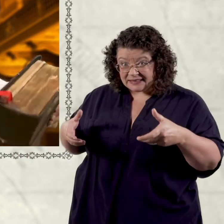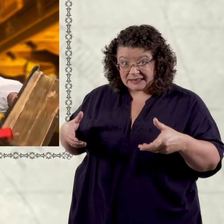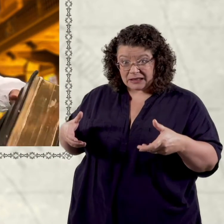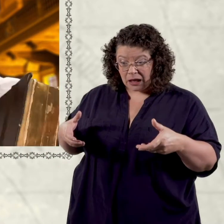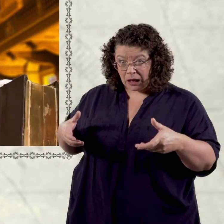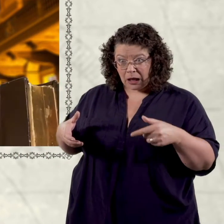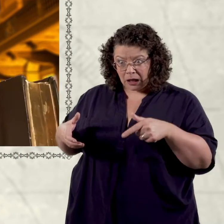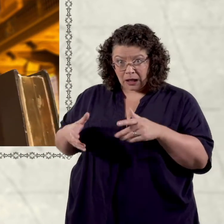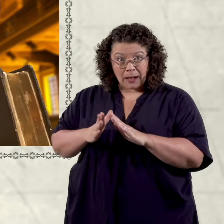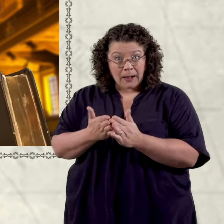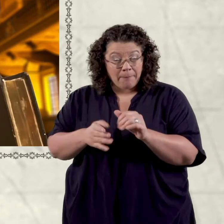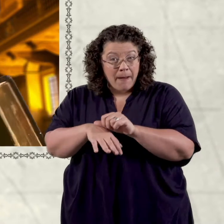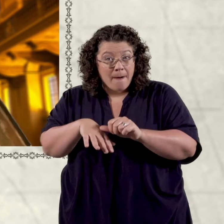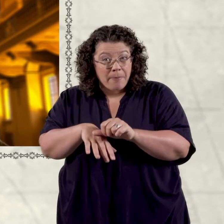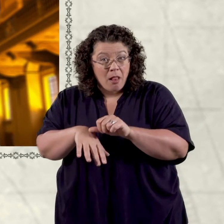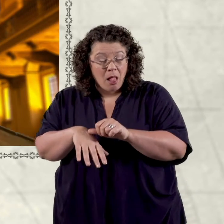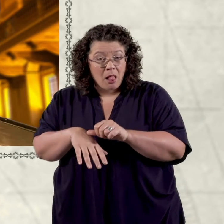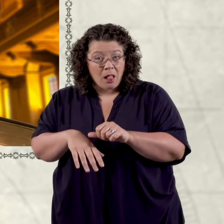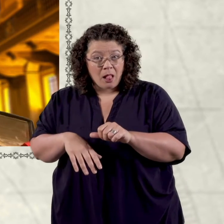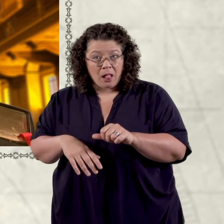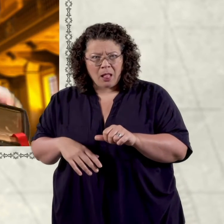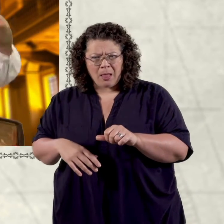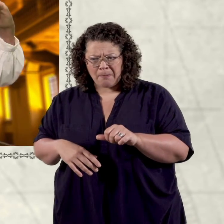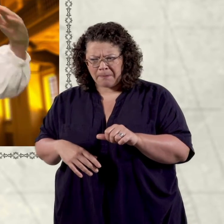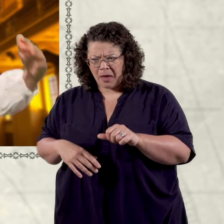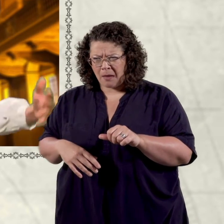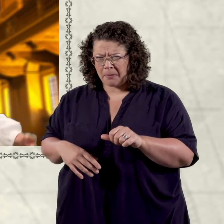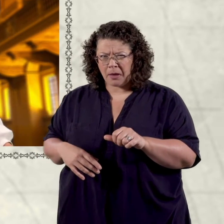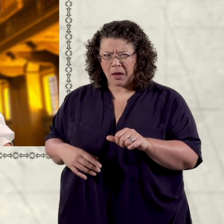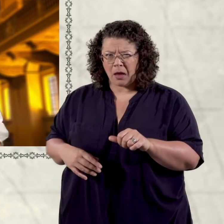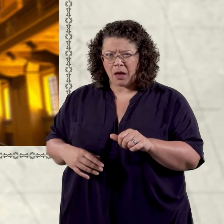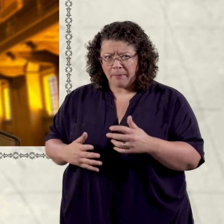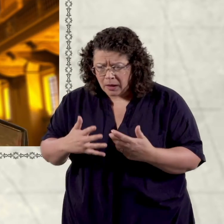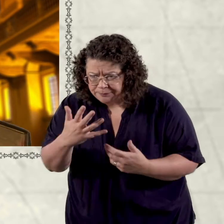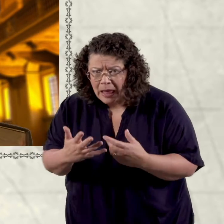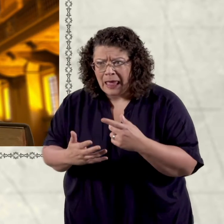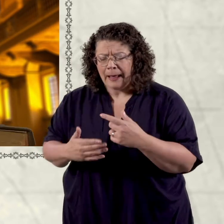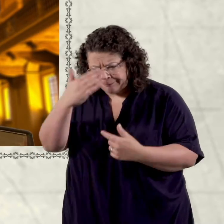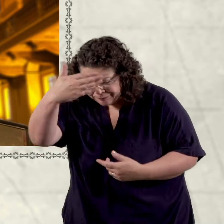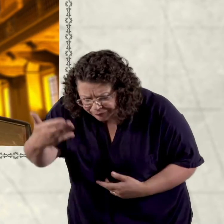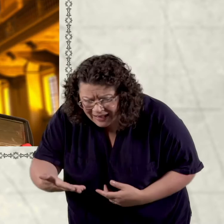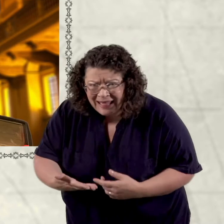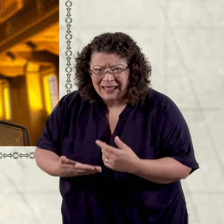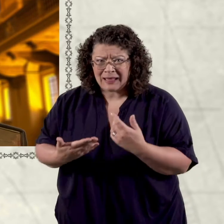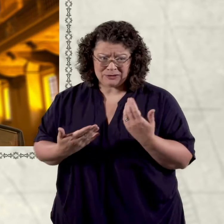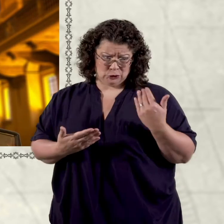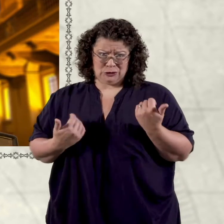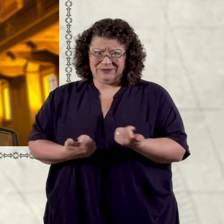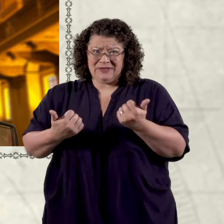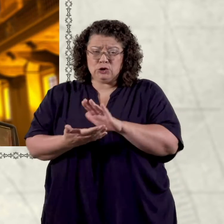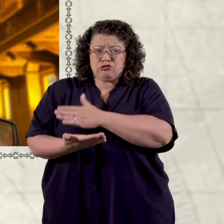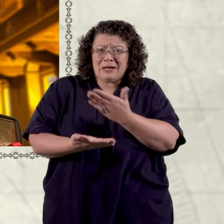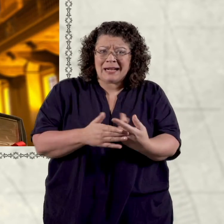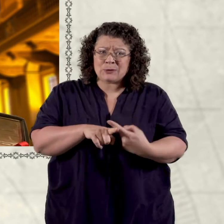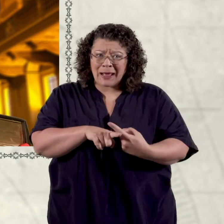The Bible. But, Your Majesty, this has only just been translated to English, and it